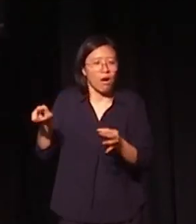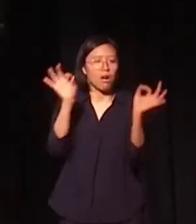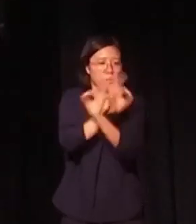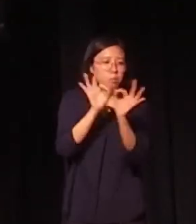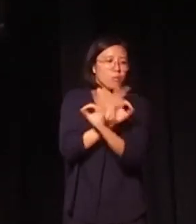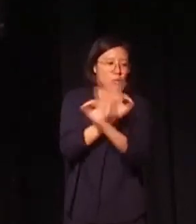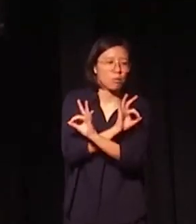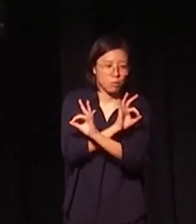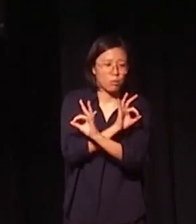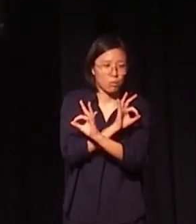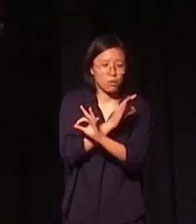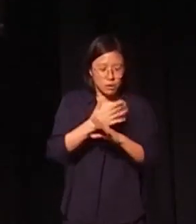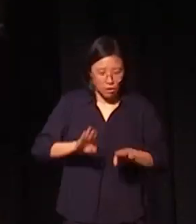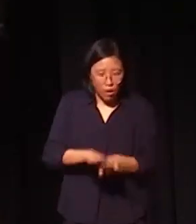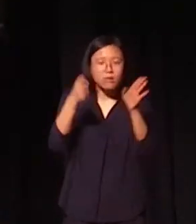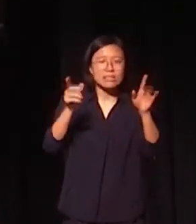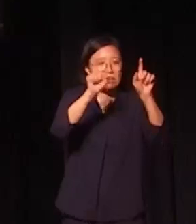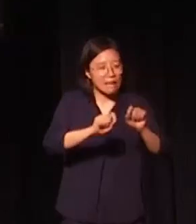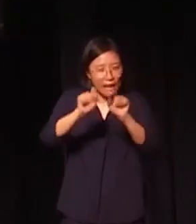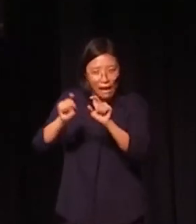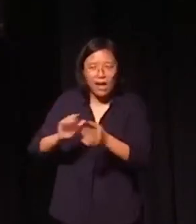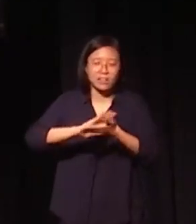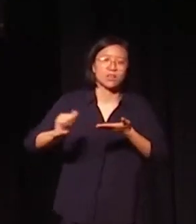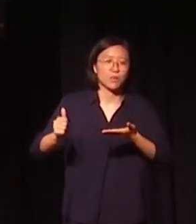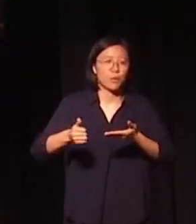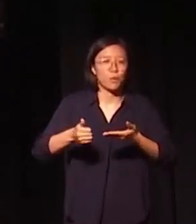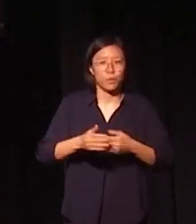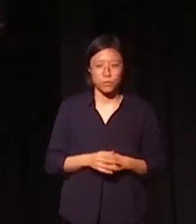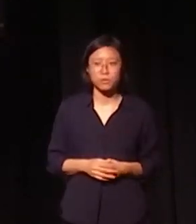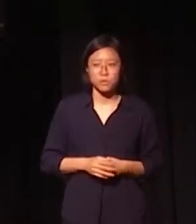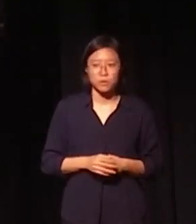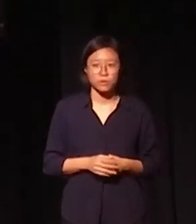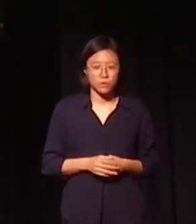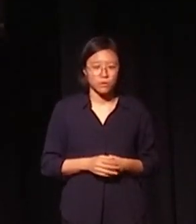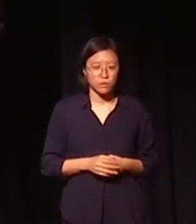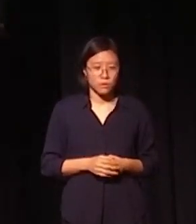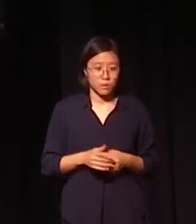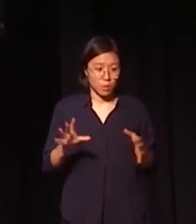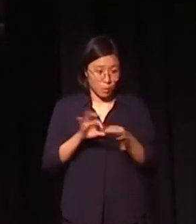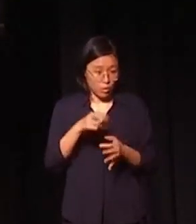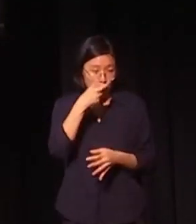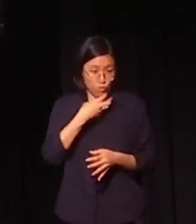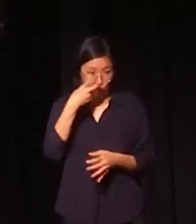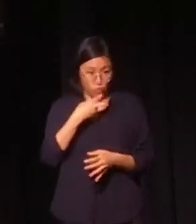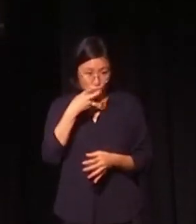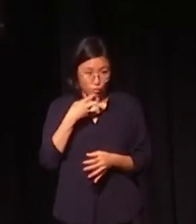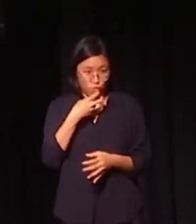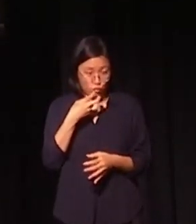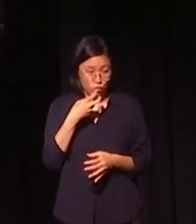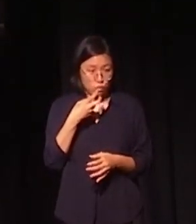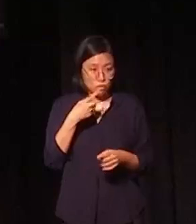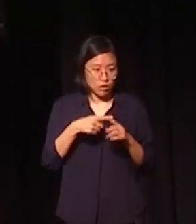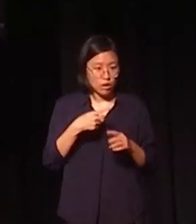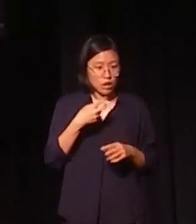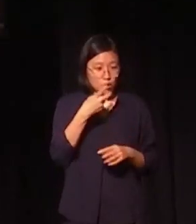worth setting the scene right from the beginning. So when we talk about language, the concept of language is actually a